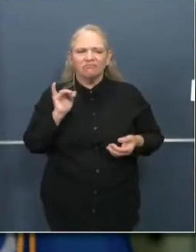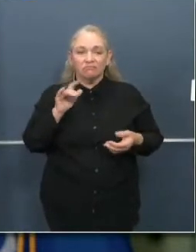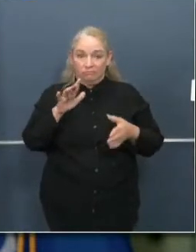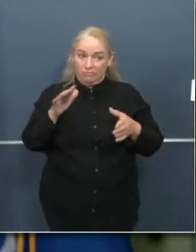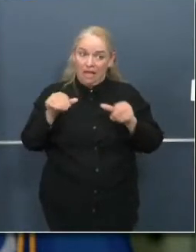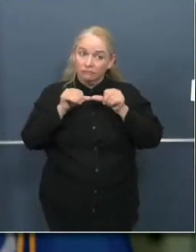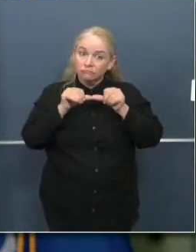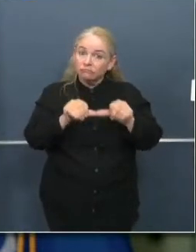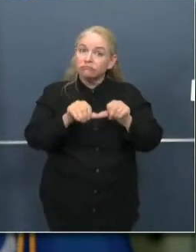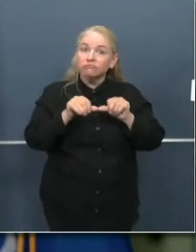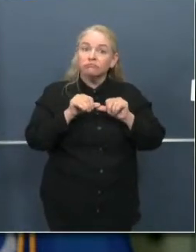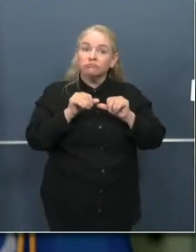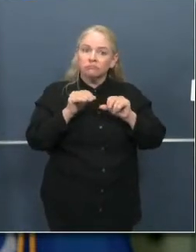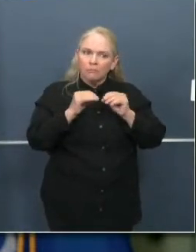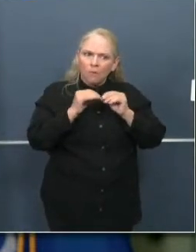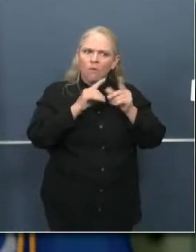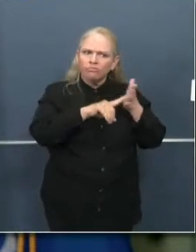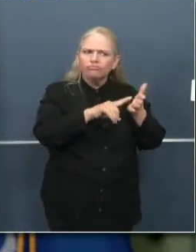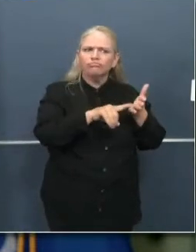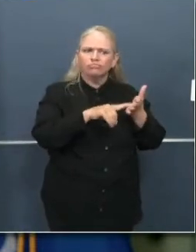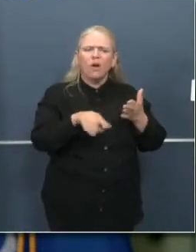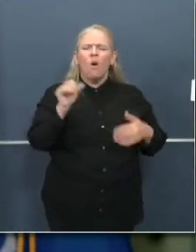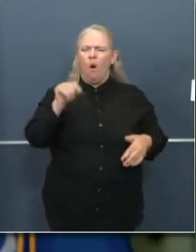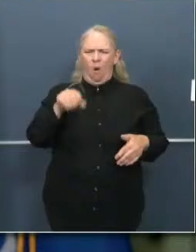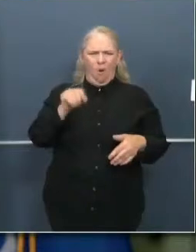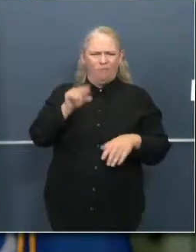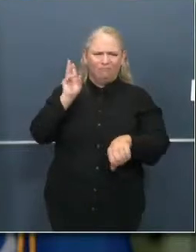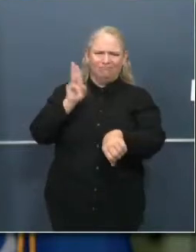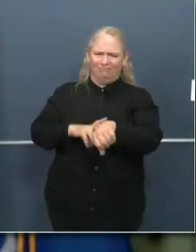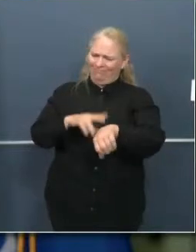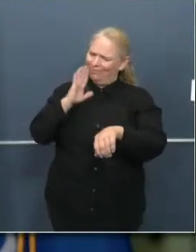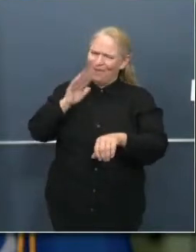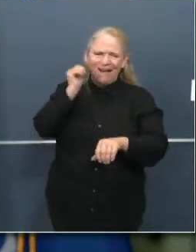these 23 counties with targeted specificity